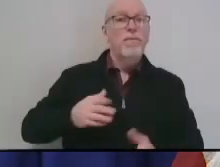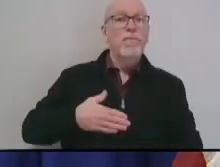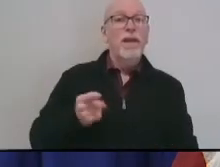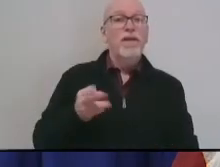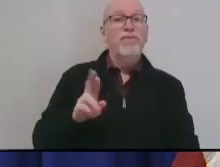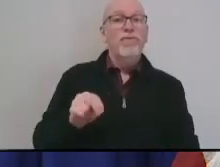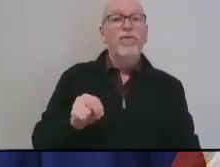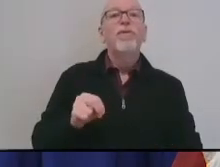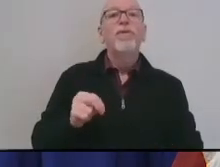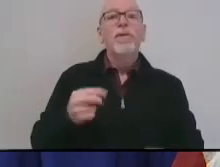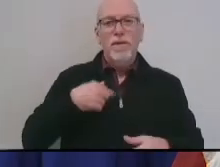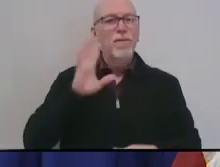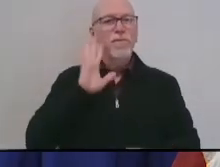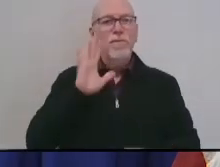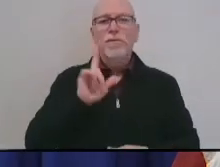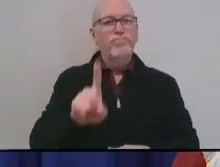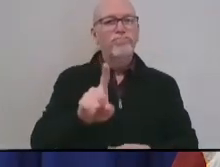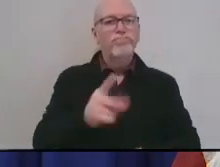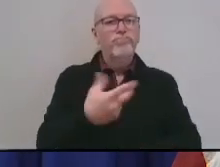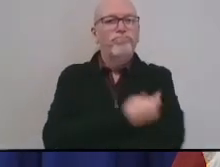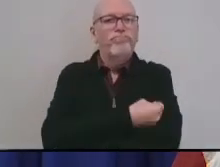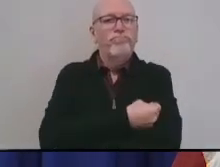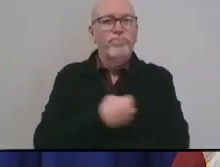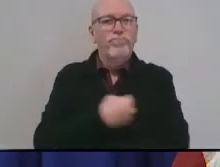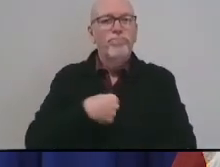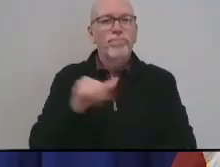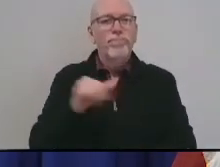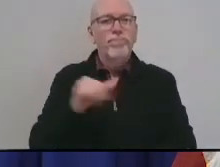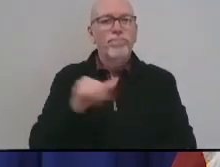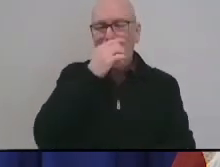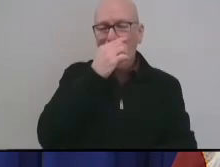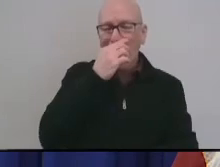step up and follow suit. Not until then.